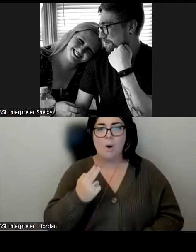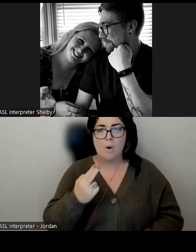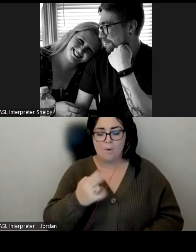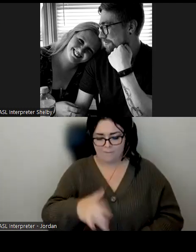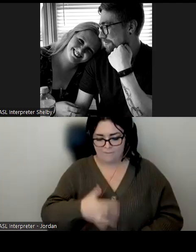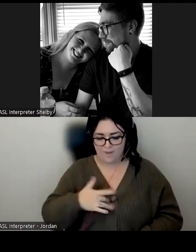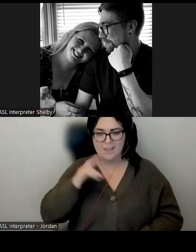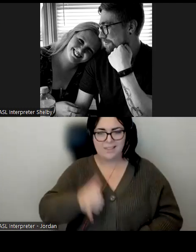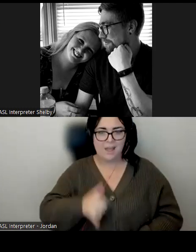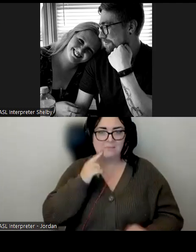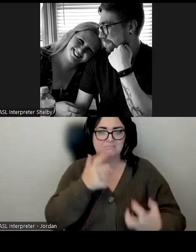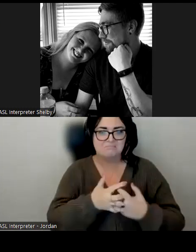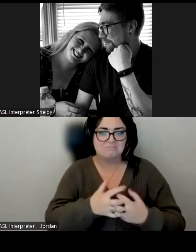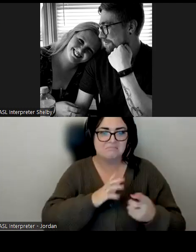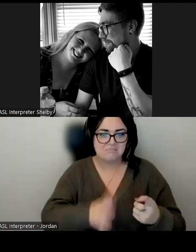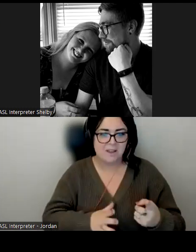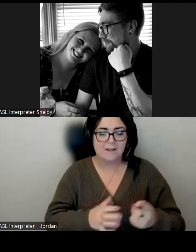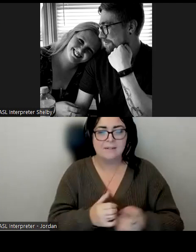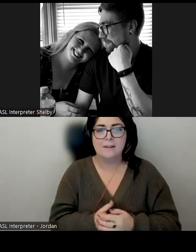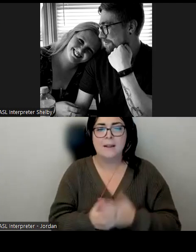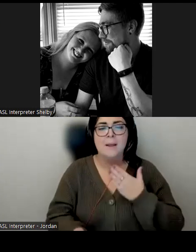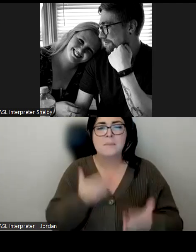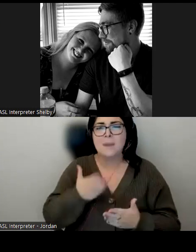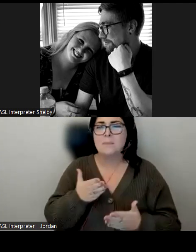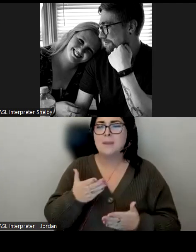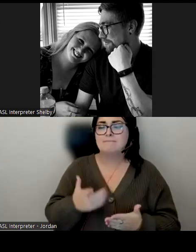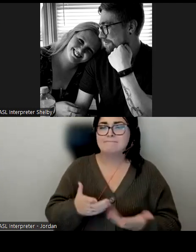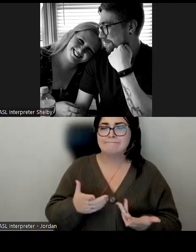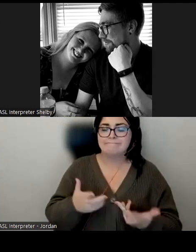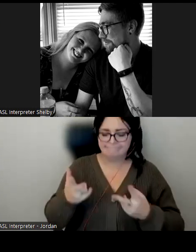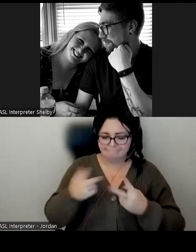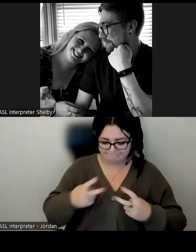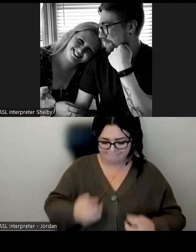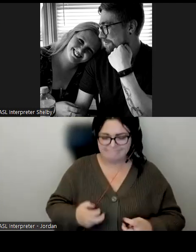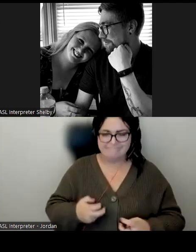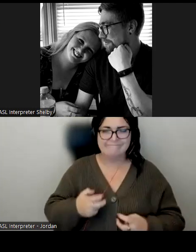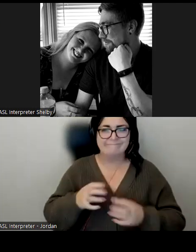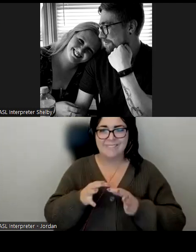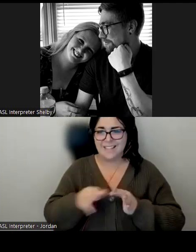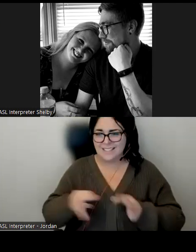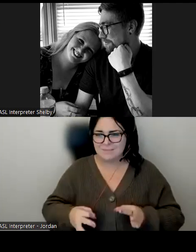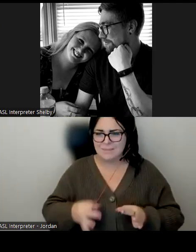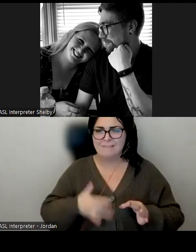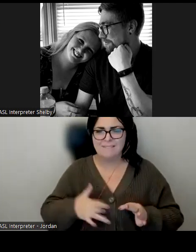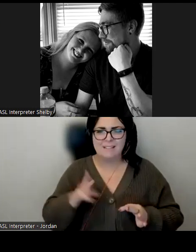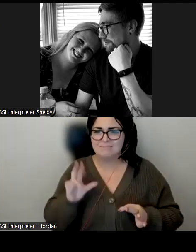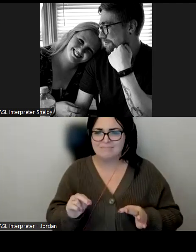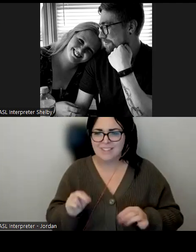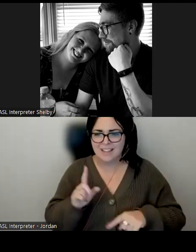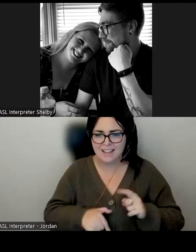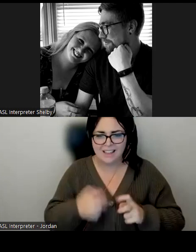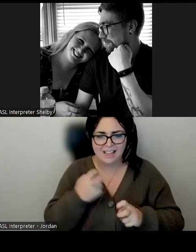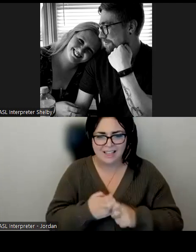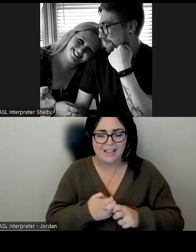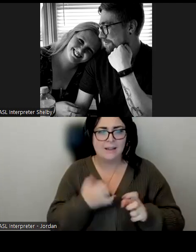they might not always have the words to explain. And when they see this chart of the different ways that grief